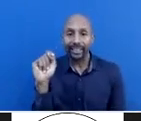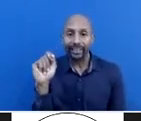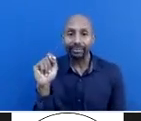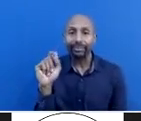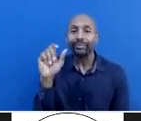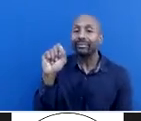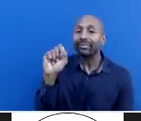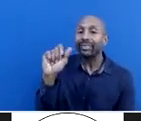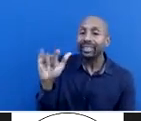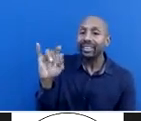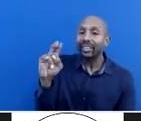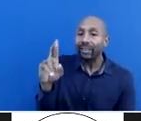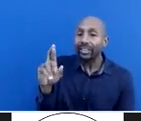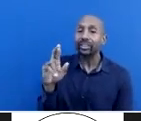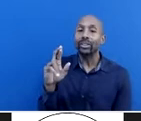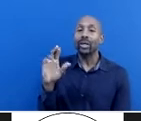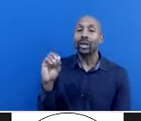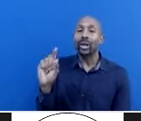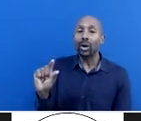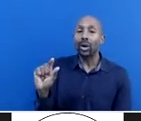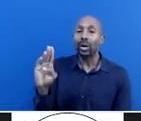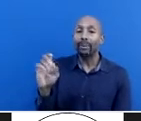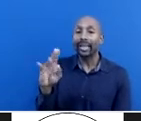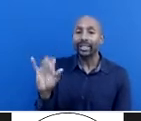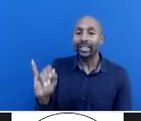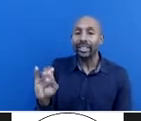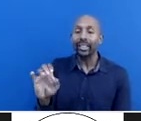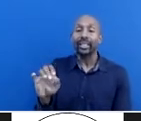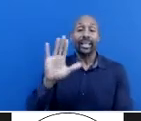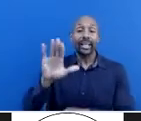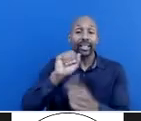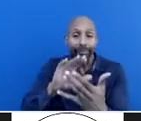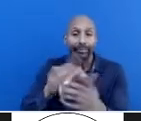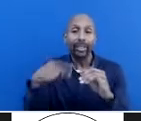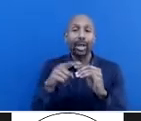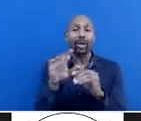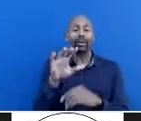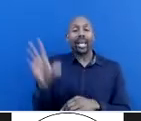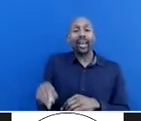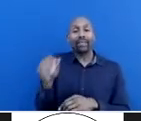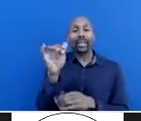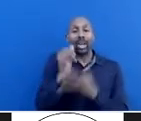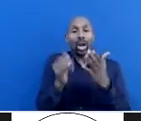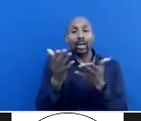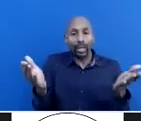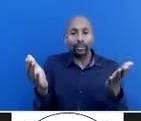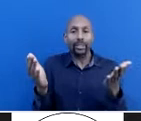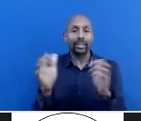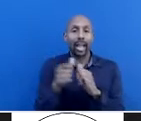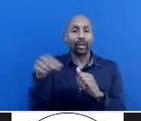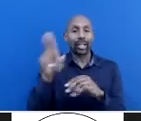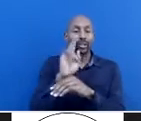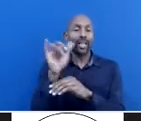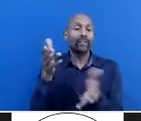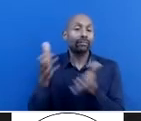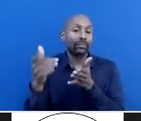constantly having this conversation about how materiality and immateriality connect to one another. How